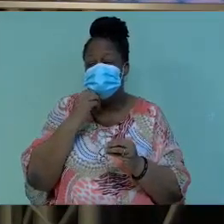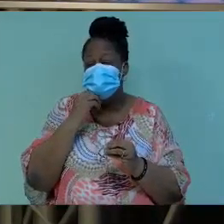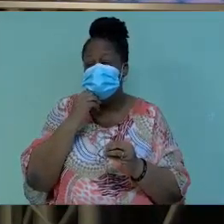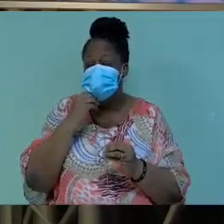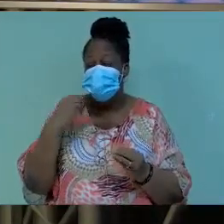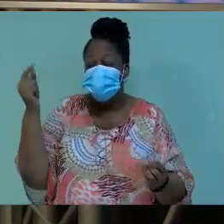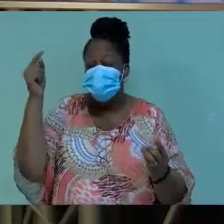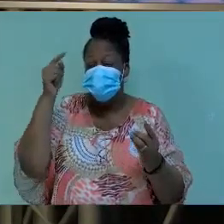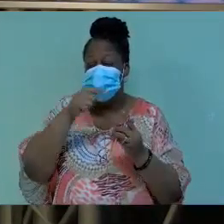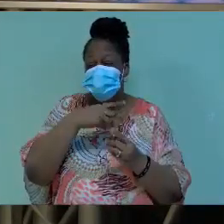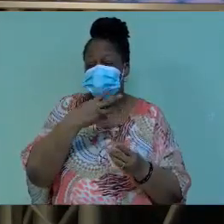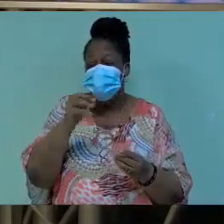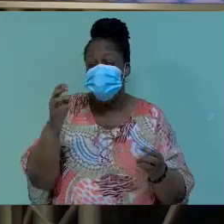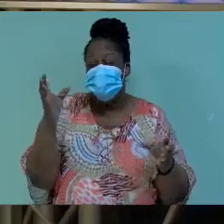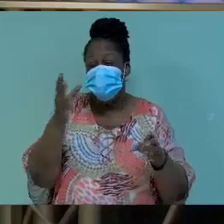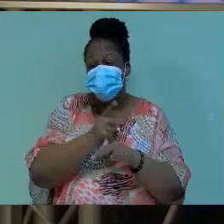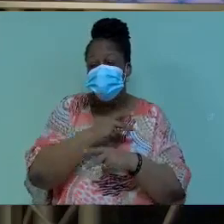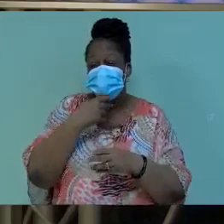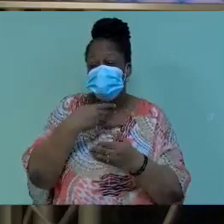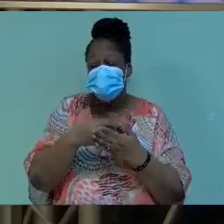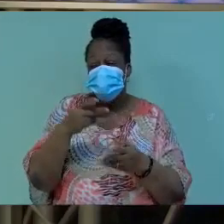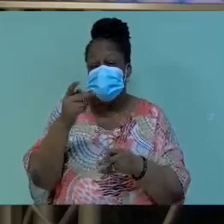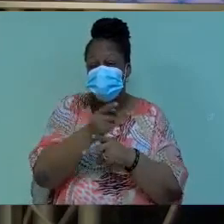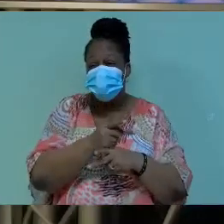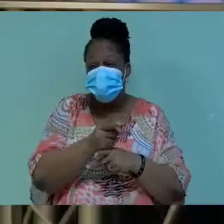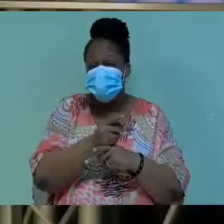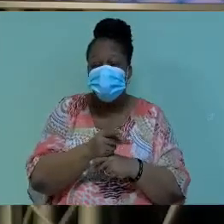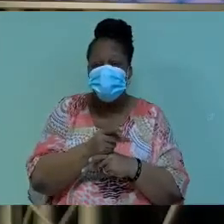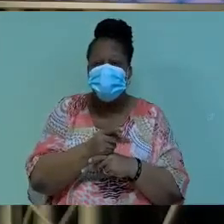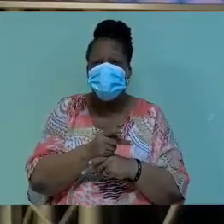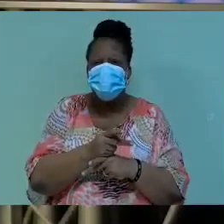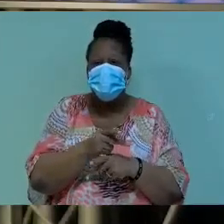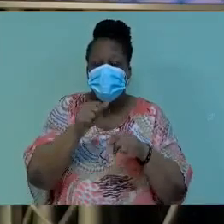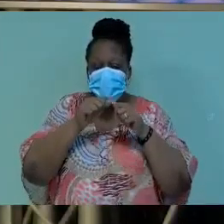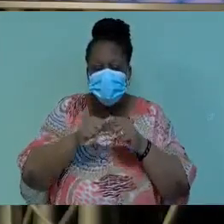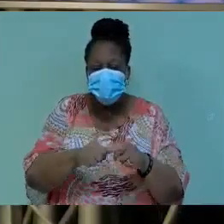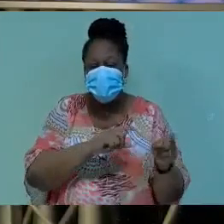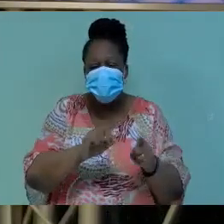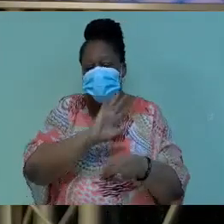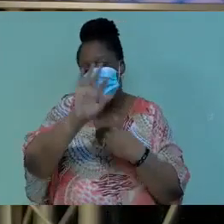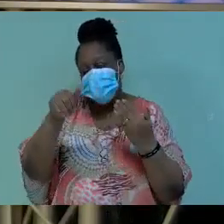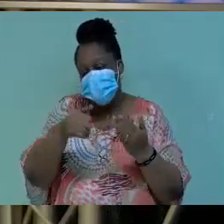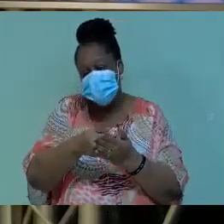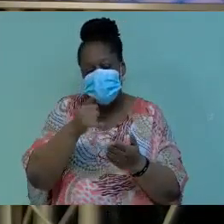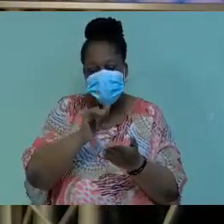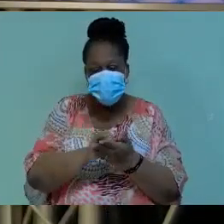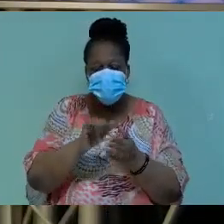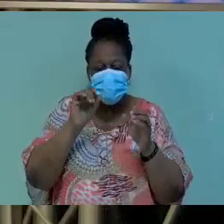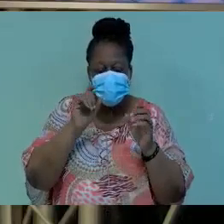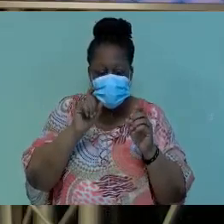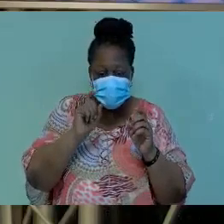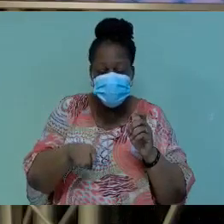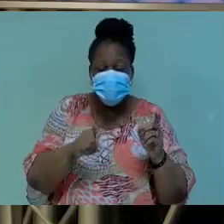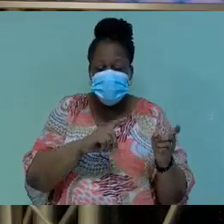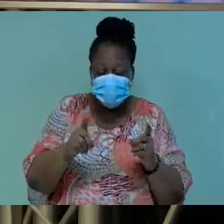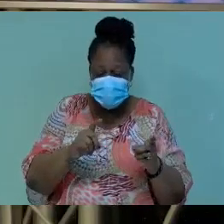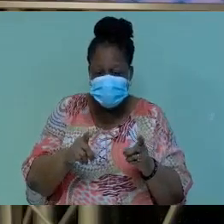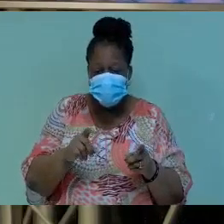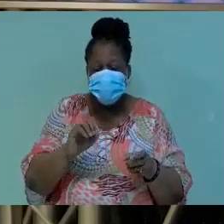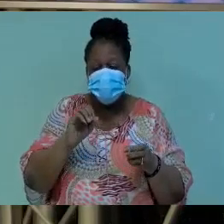Until then, take good care. Continue to do all that you're supposed to do to mitigate the transmission of